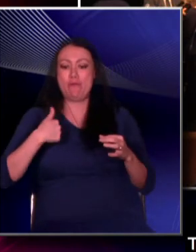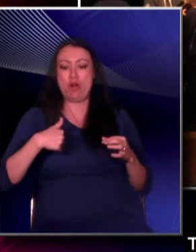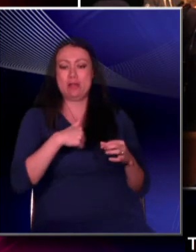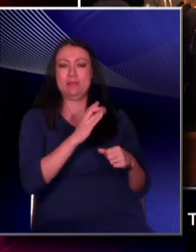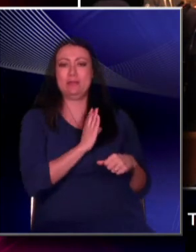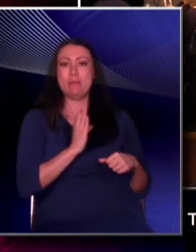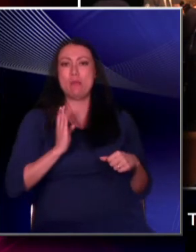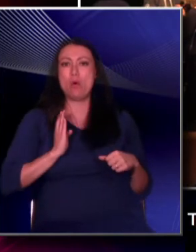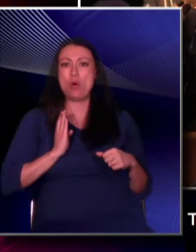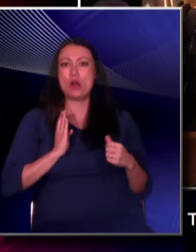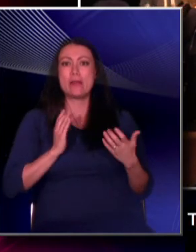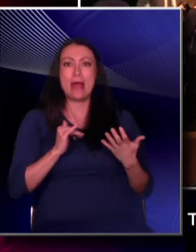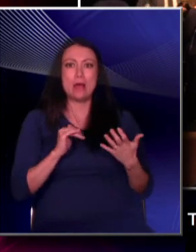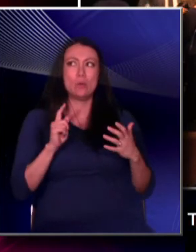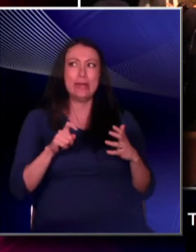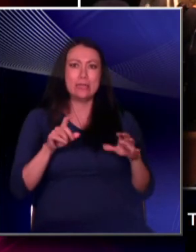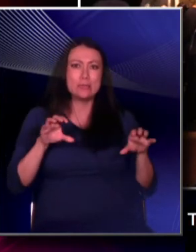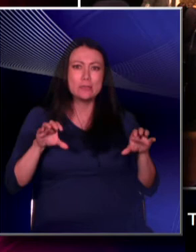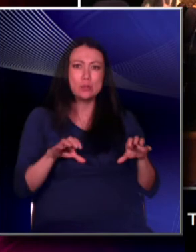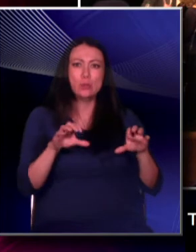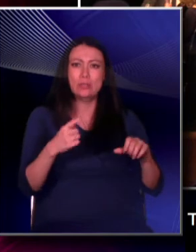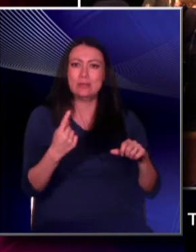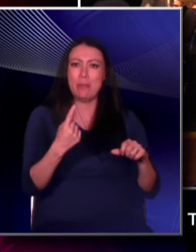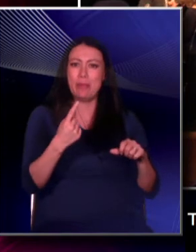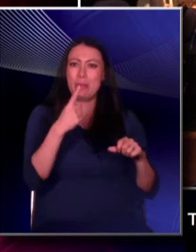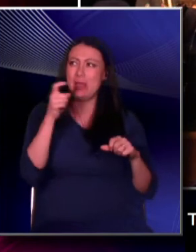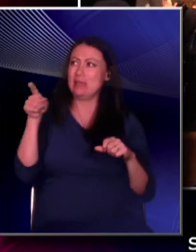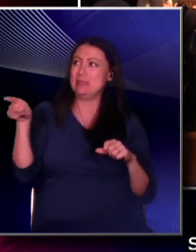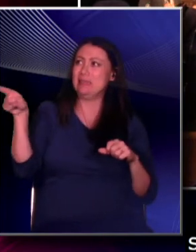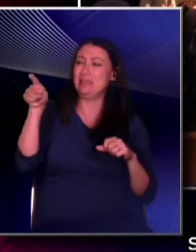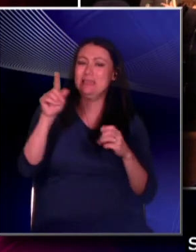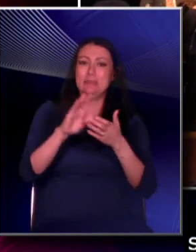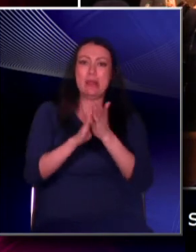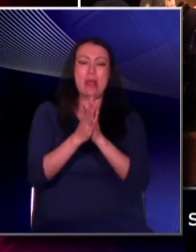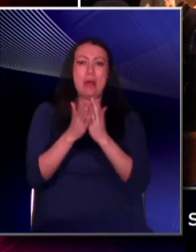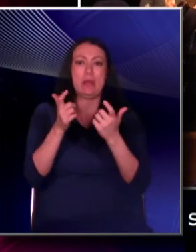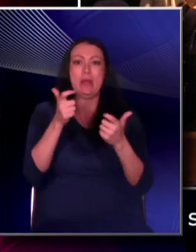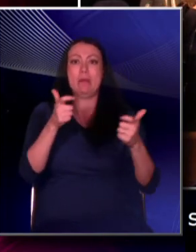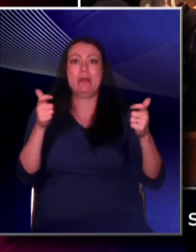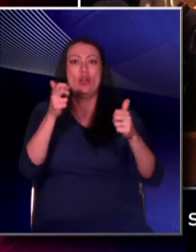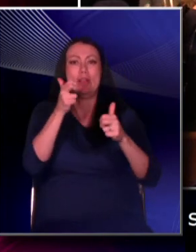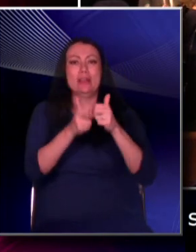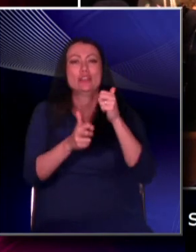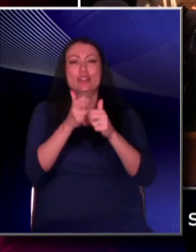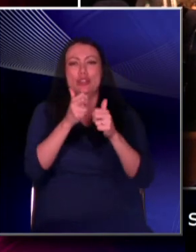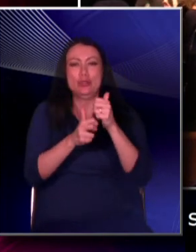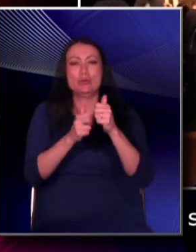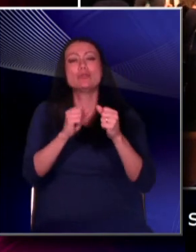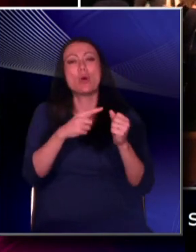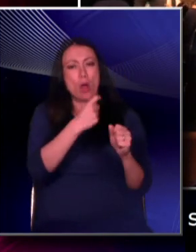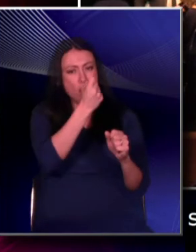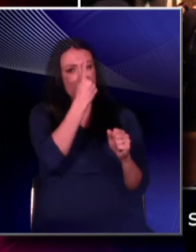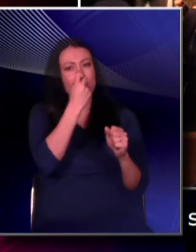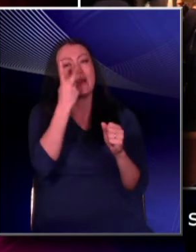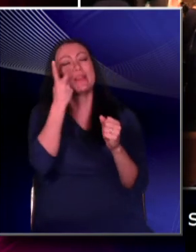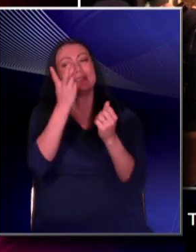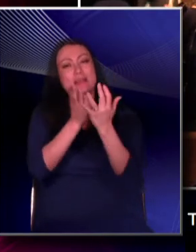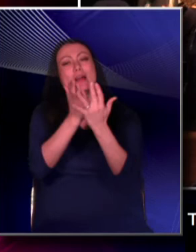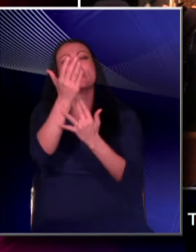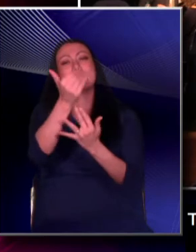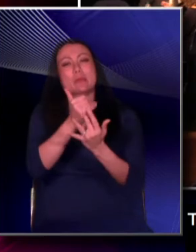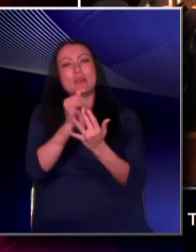need to do something because this is becoming a bigger issue in the school district like co-op. So I see the transparency, and that's kind of where my head goes